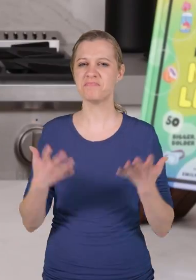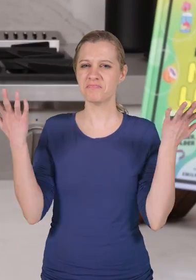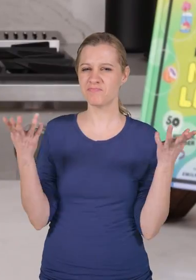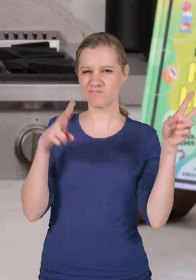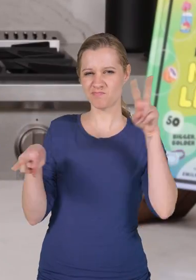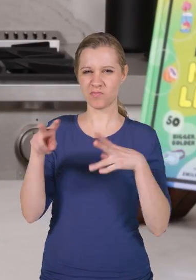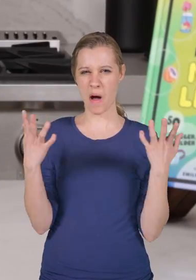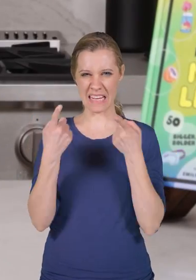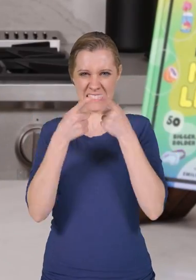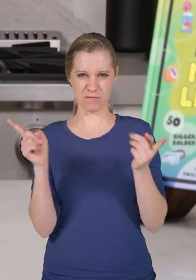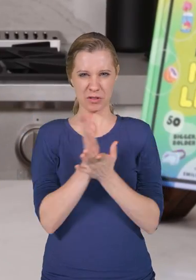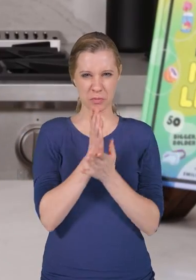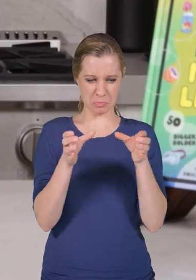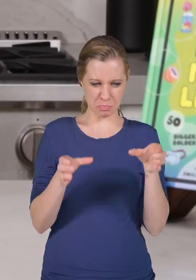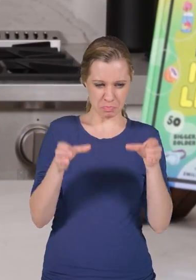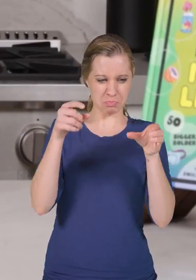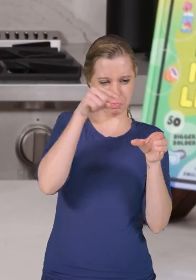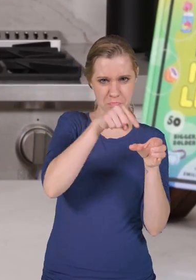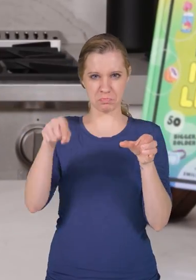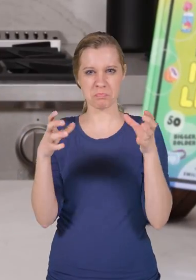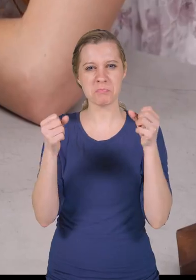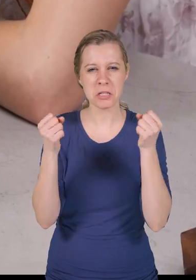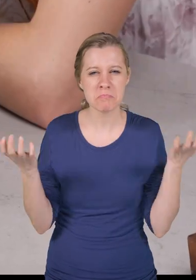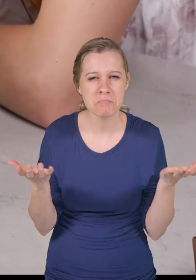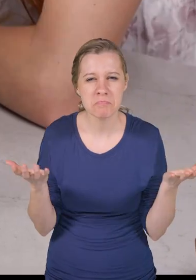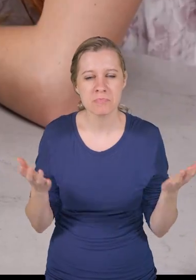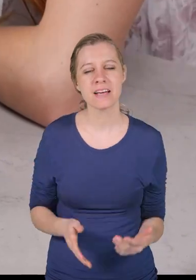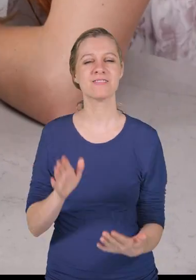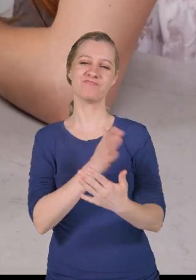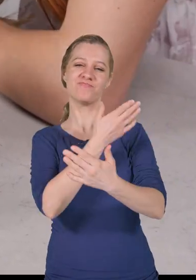What do you think is the difference between these two glasses of milk?